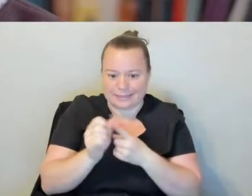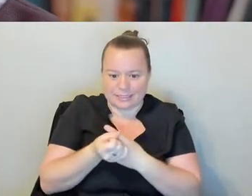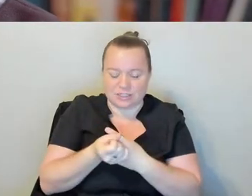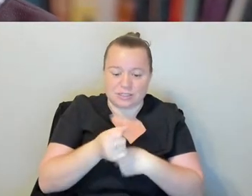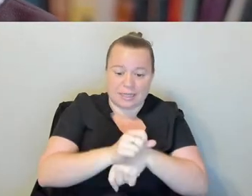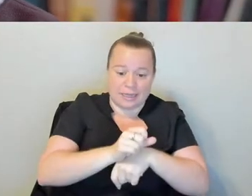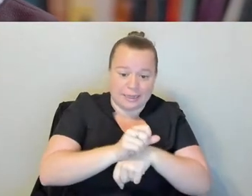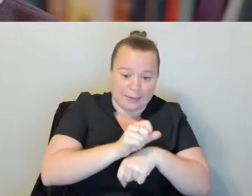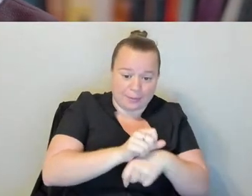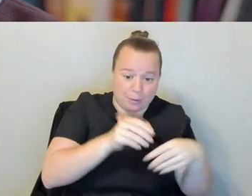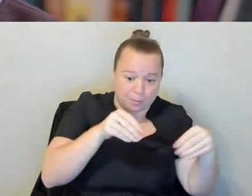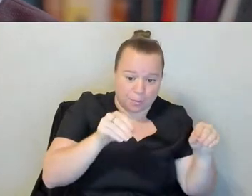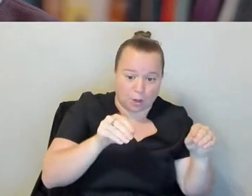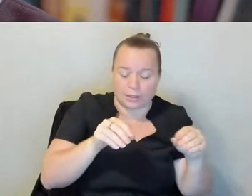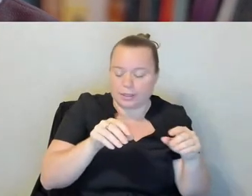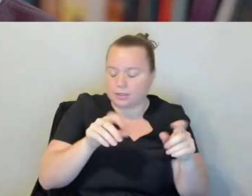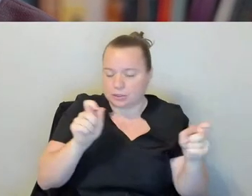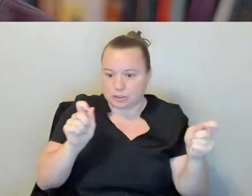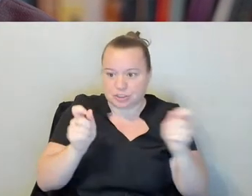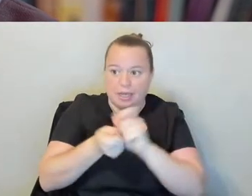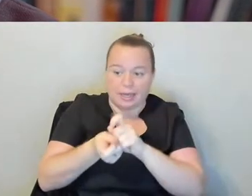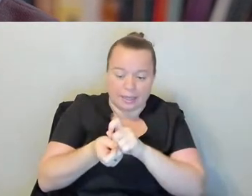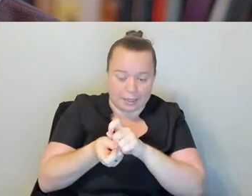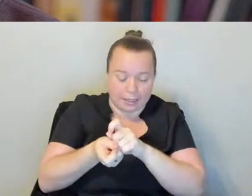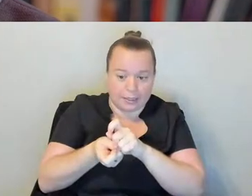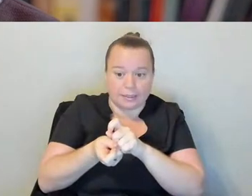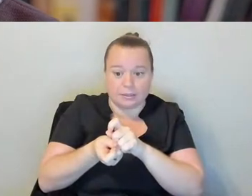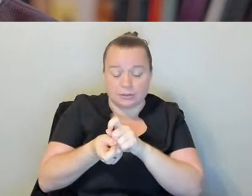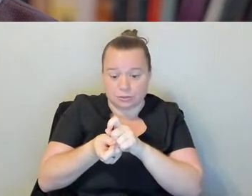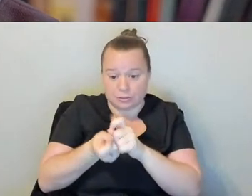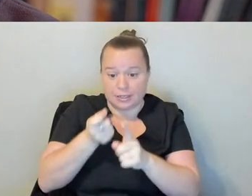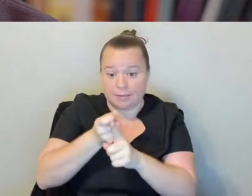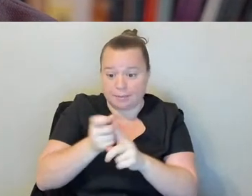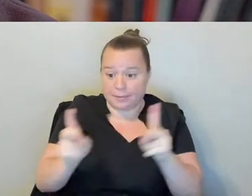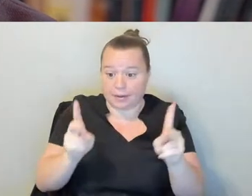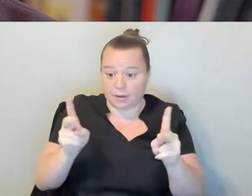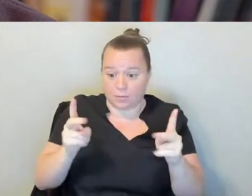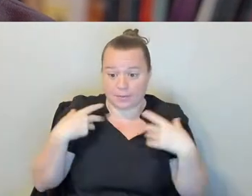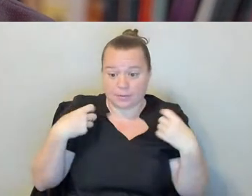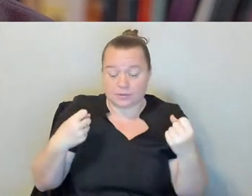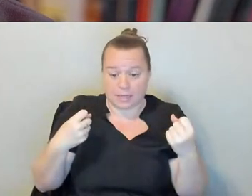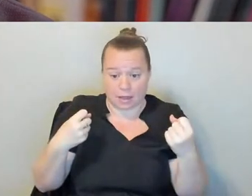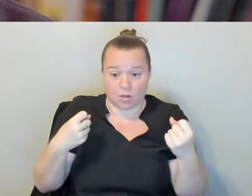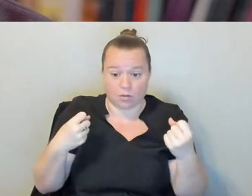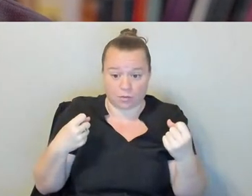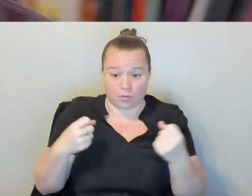have shaped the pandemic's impact on people's health and well-being, as well as